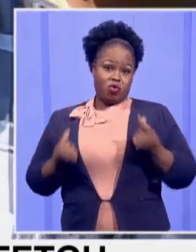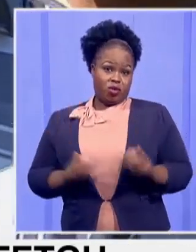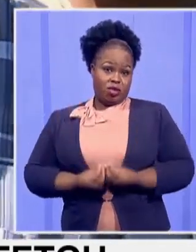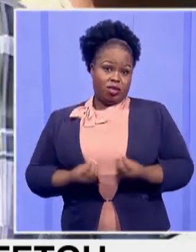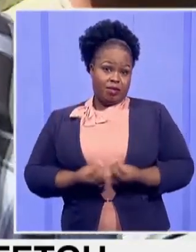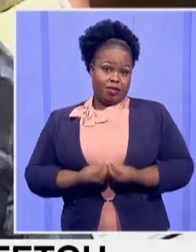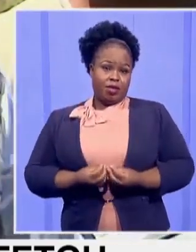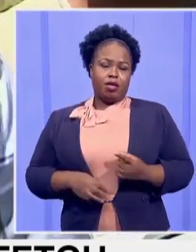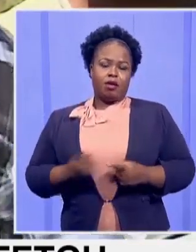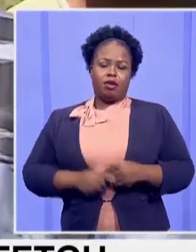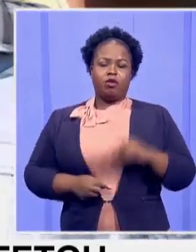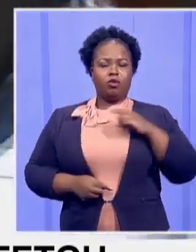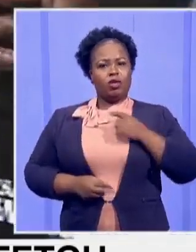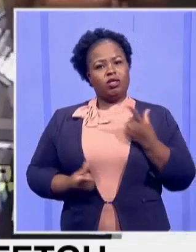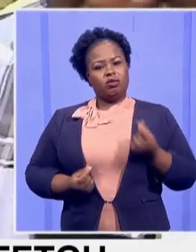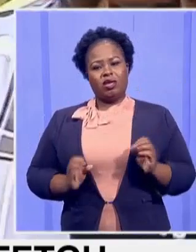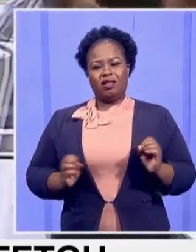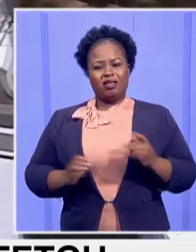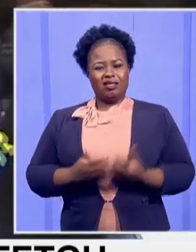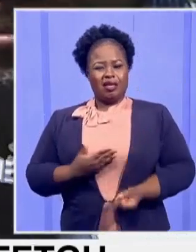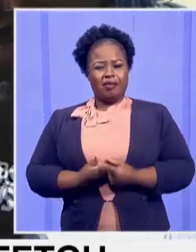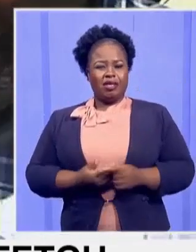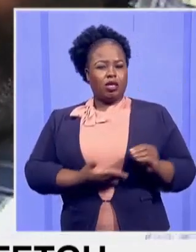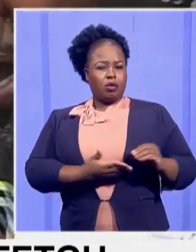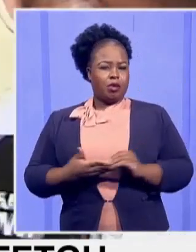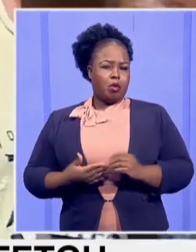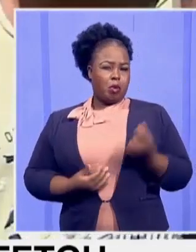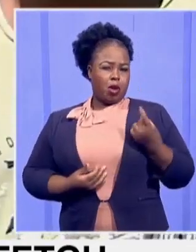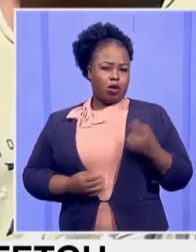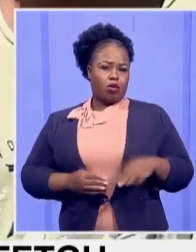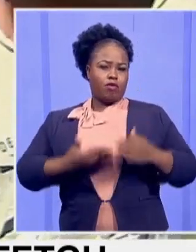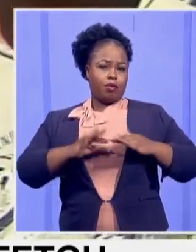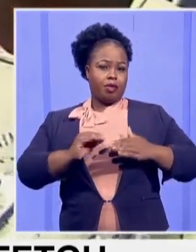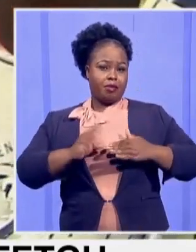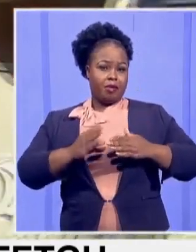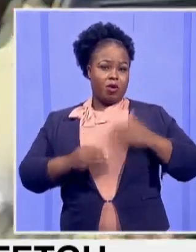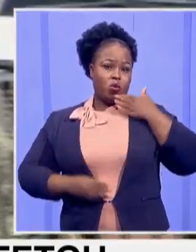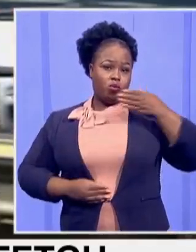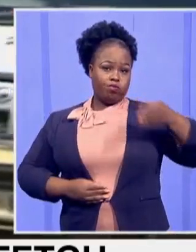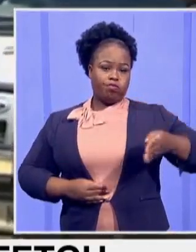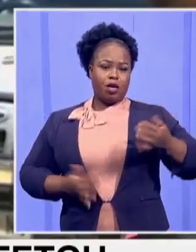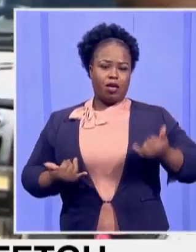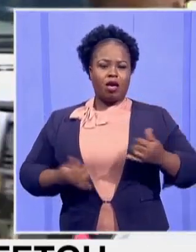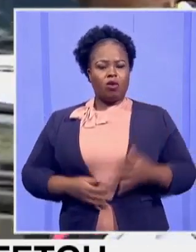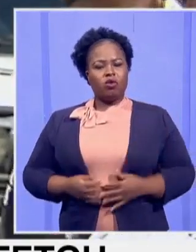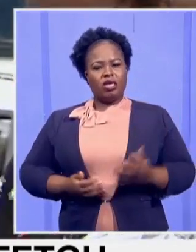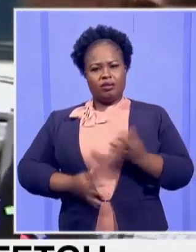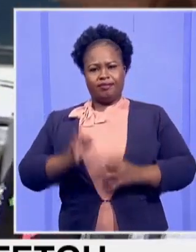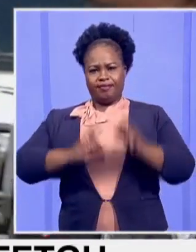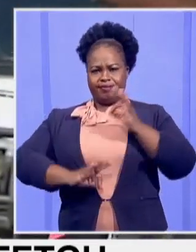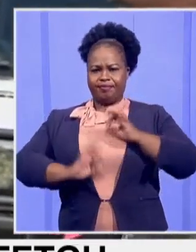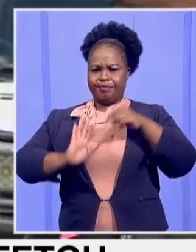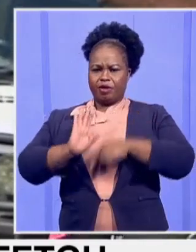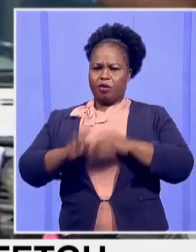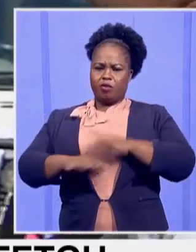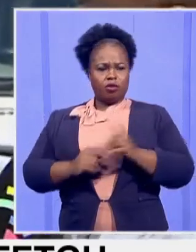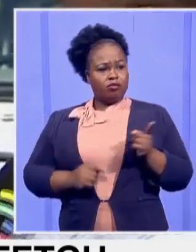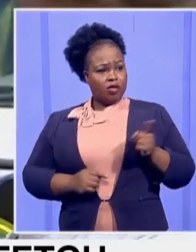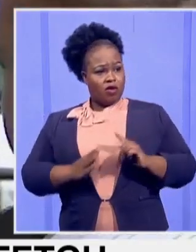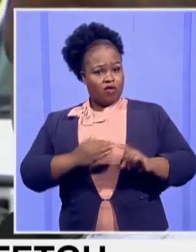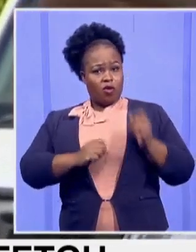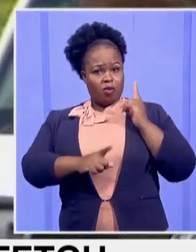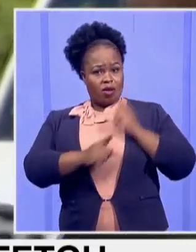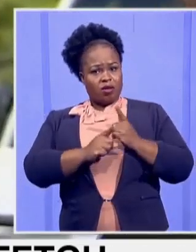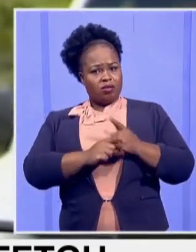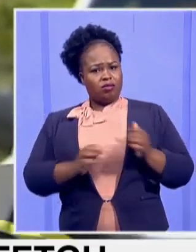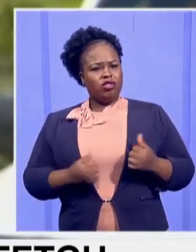pipe, nothing has been happening. I'm just going to bring one of the residents here, Griselda, to sort of talk to us about, now he's from the location.